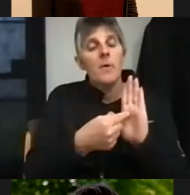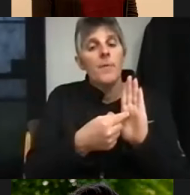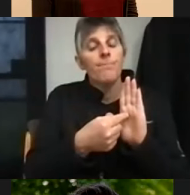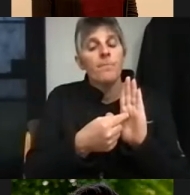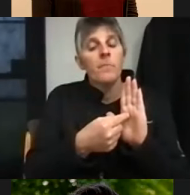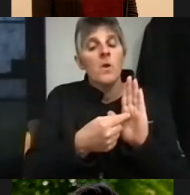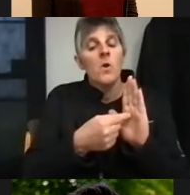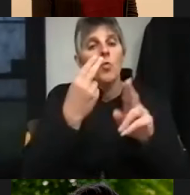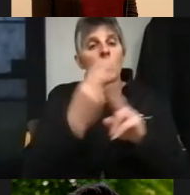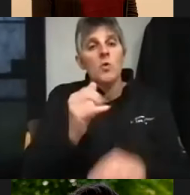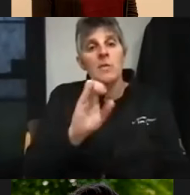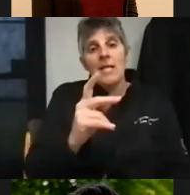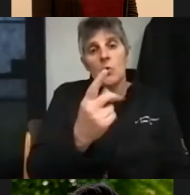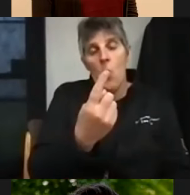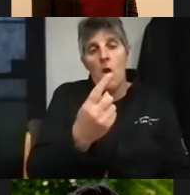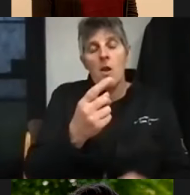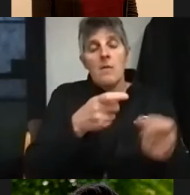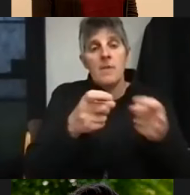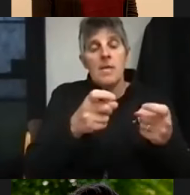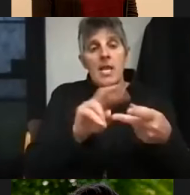we use ASK1 mediated gene transfer